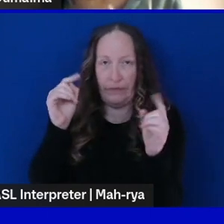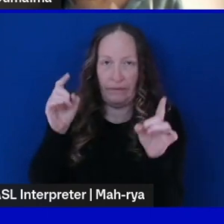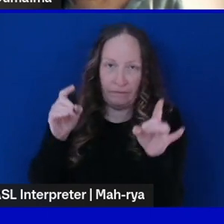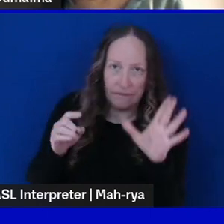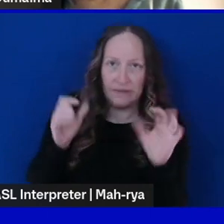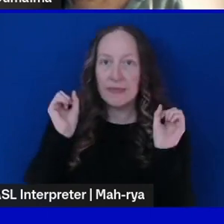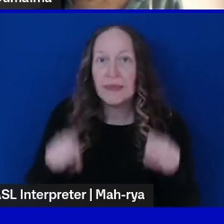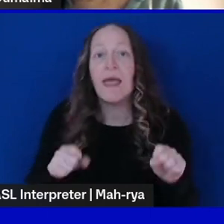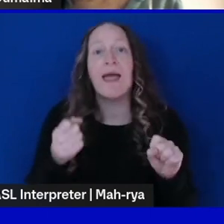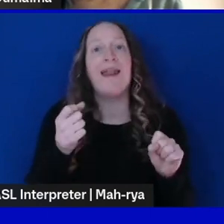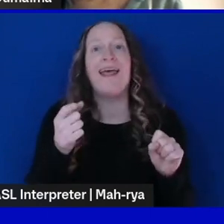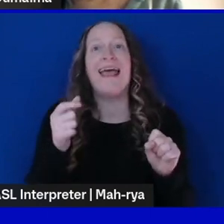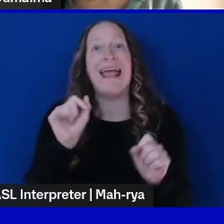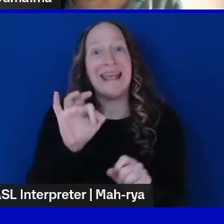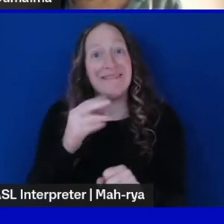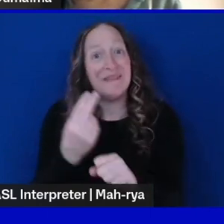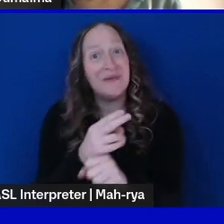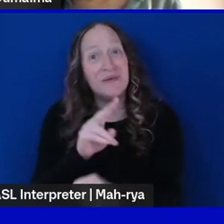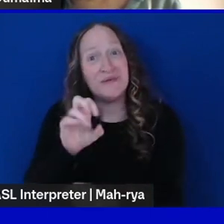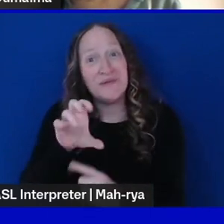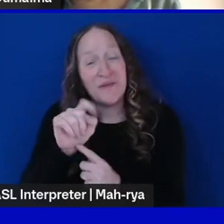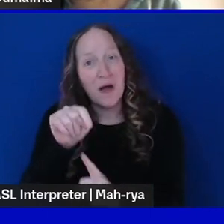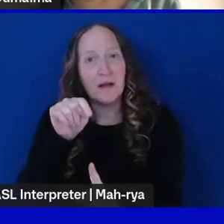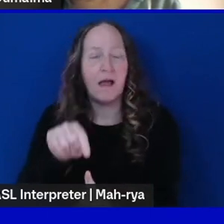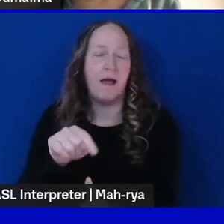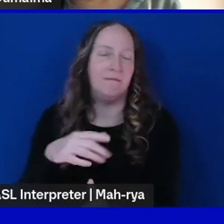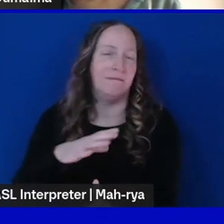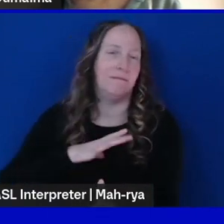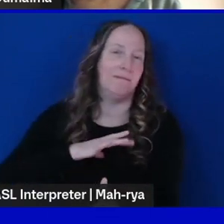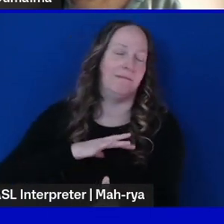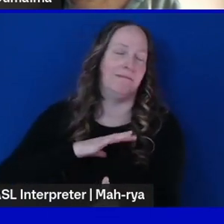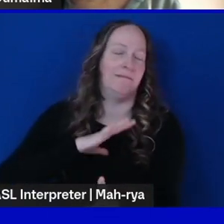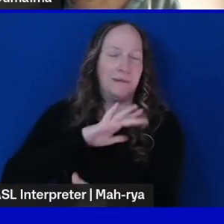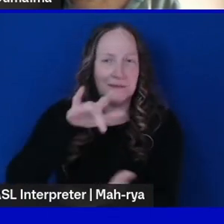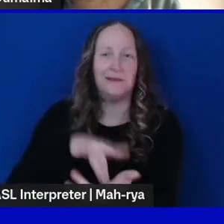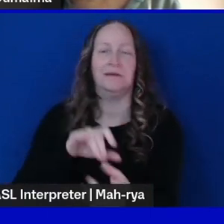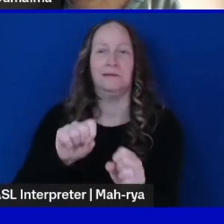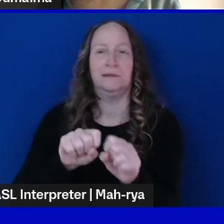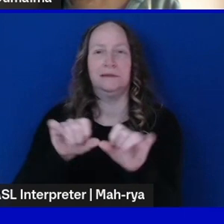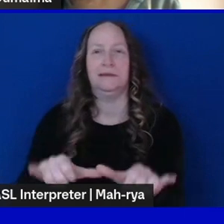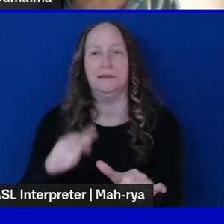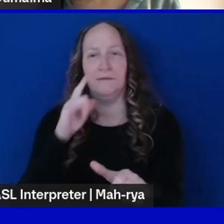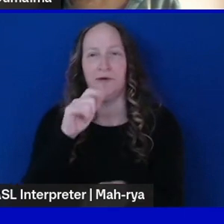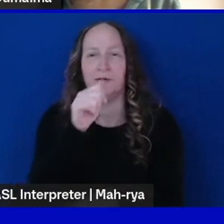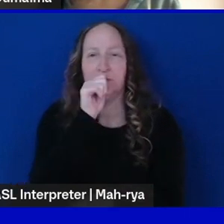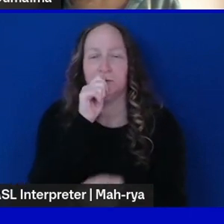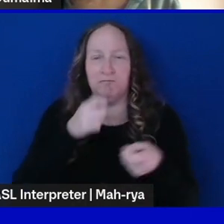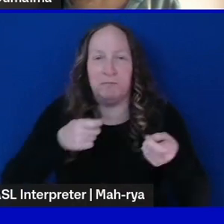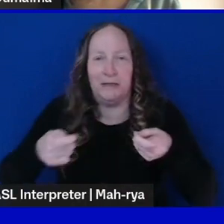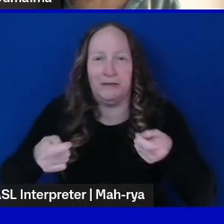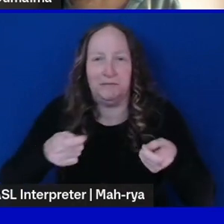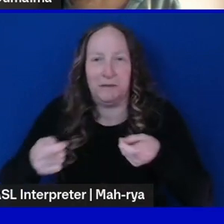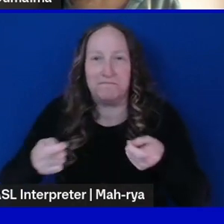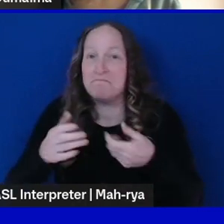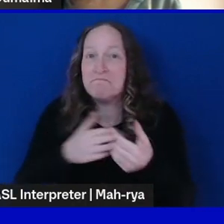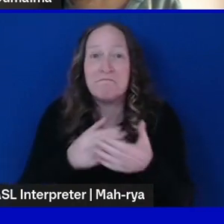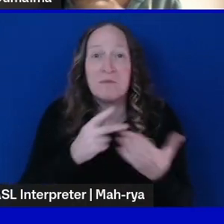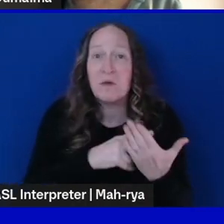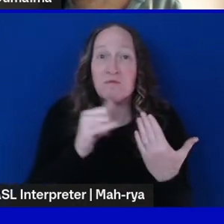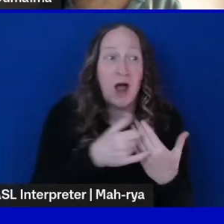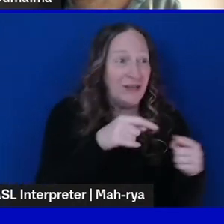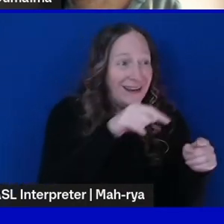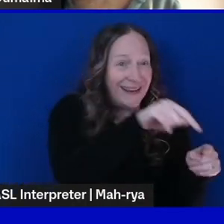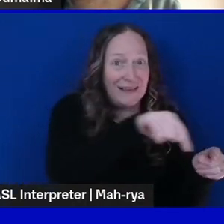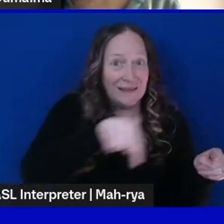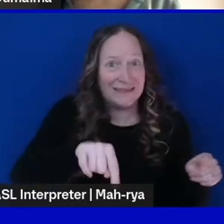So using Vault, and which provides us with a centralized system of managing secrets, regardless of the project, we use